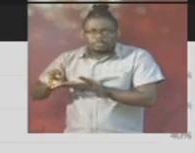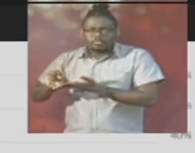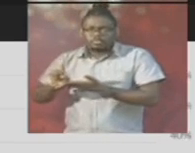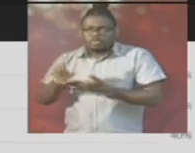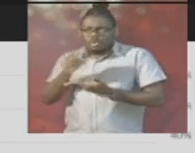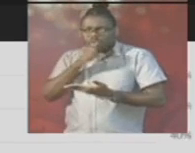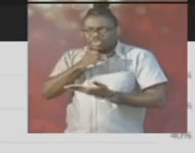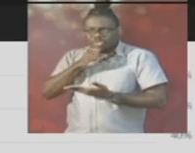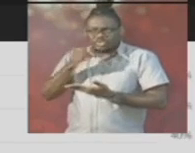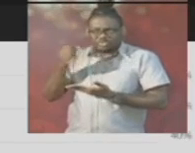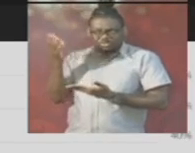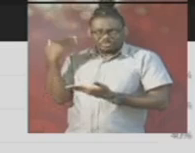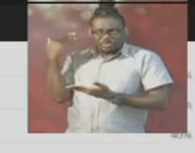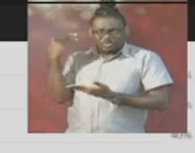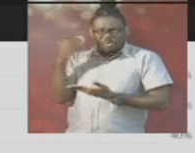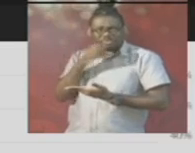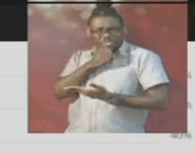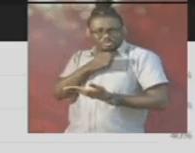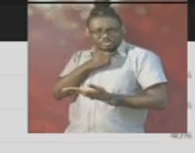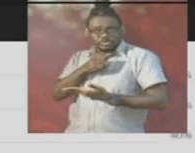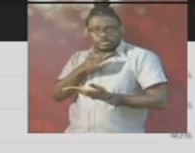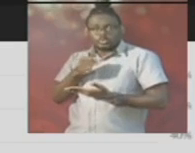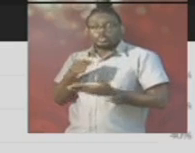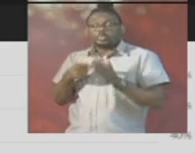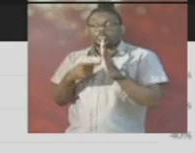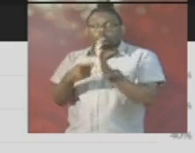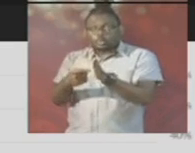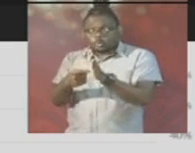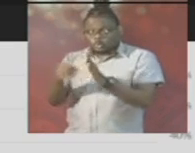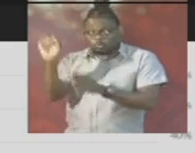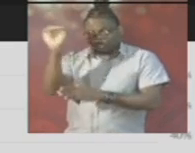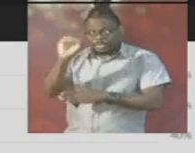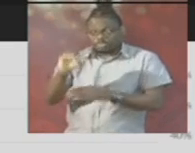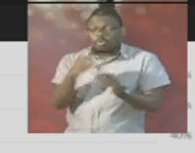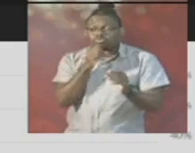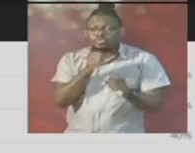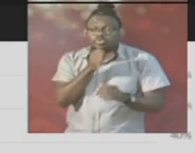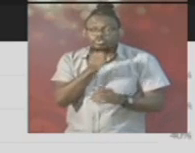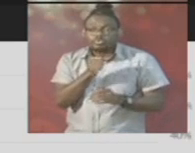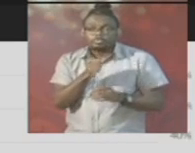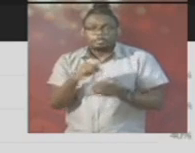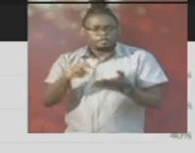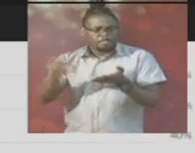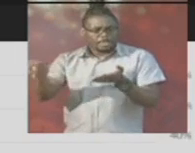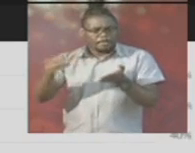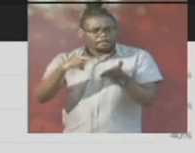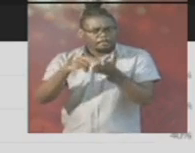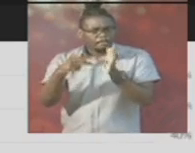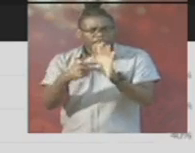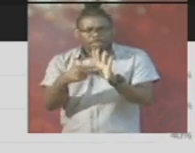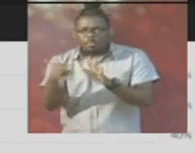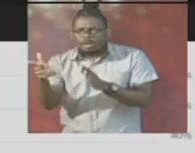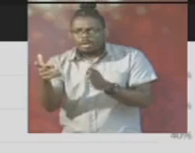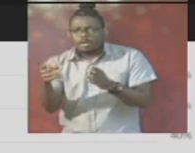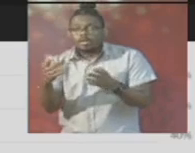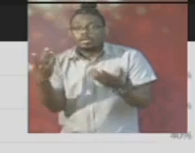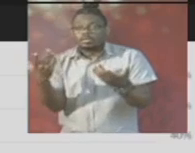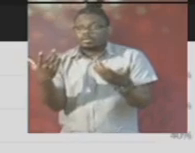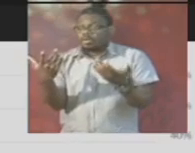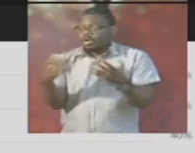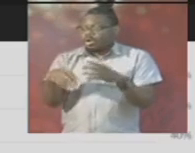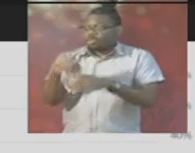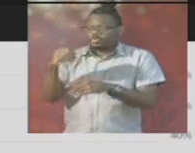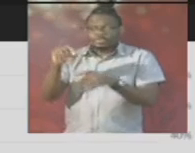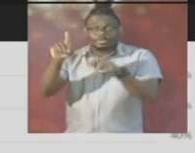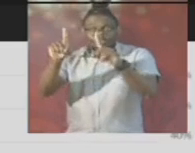portion that represents the percentage positivity, meaning out of the tests that we perform, how many of